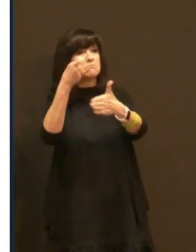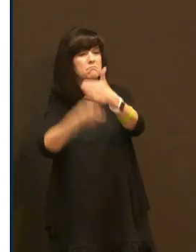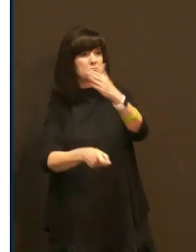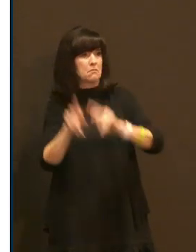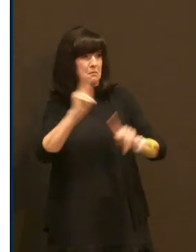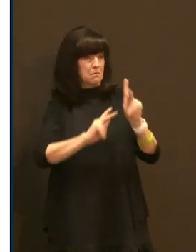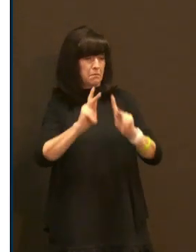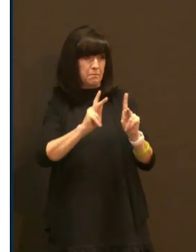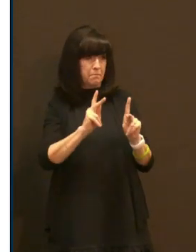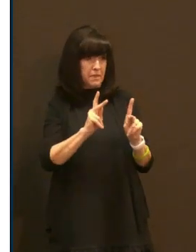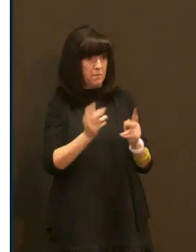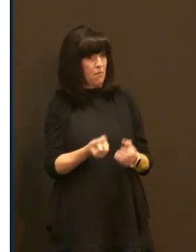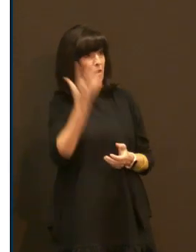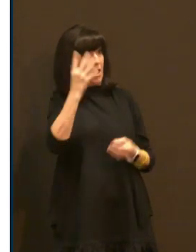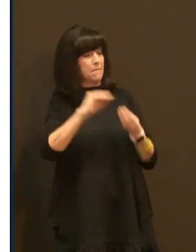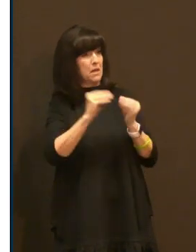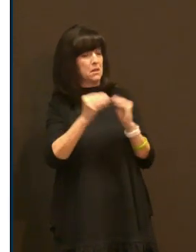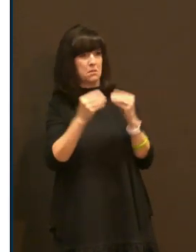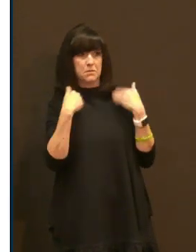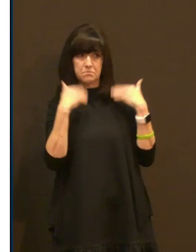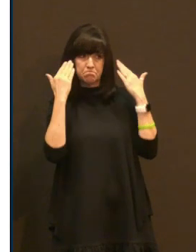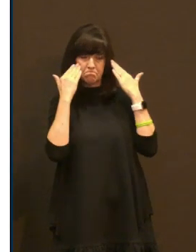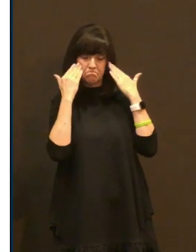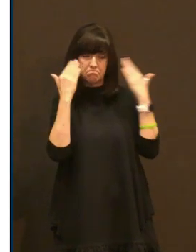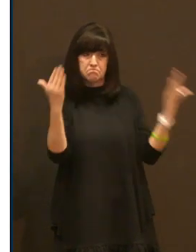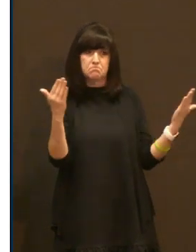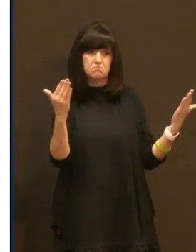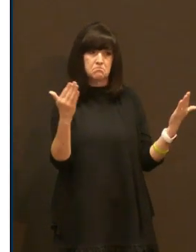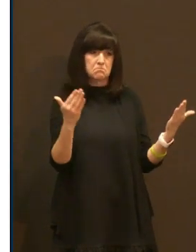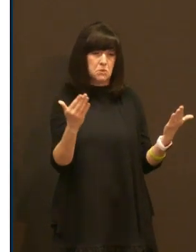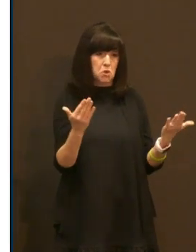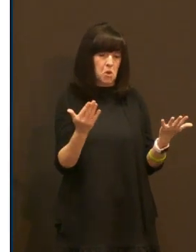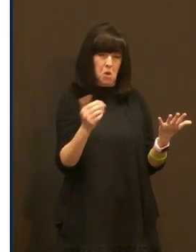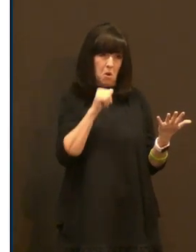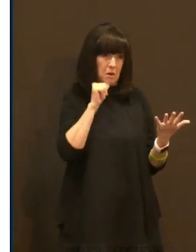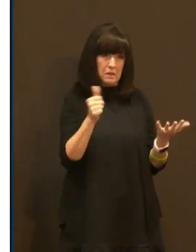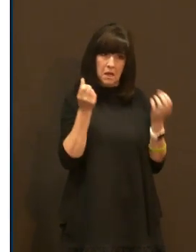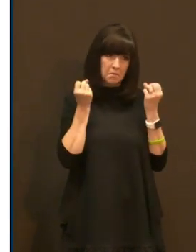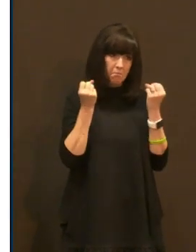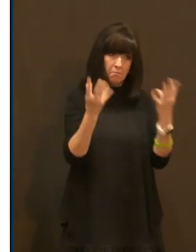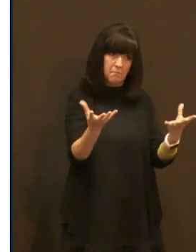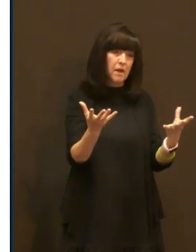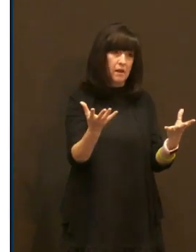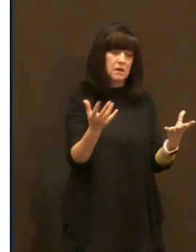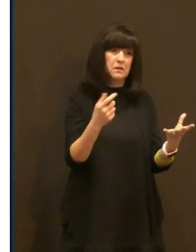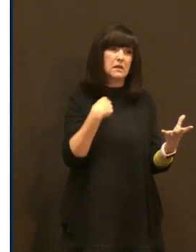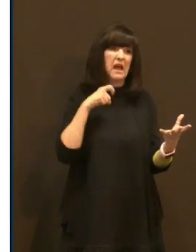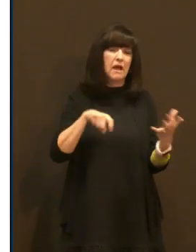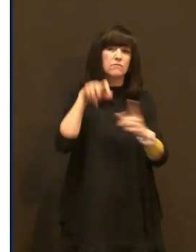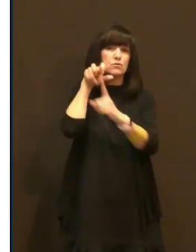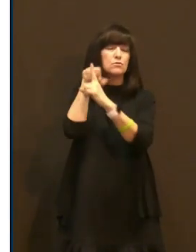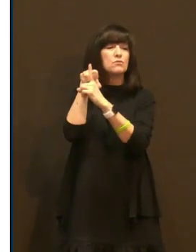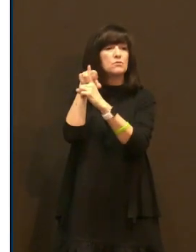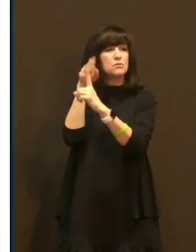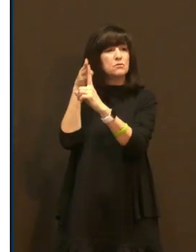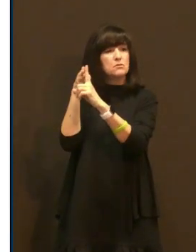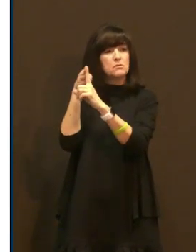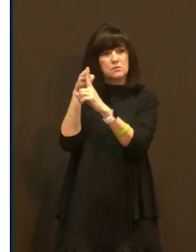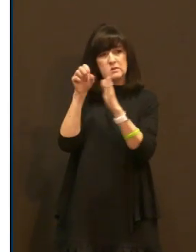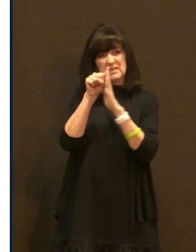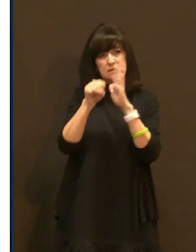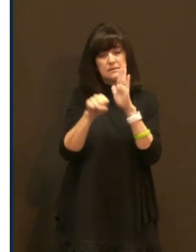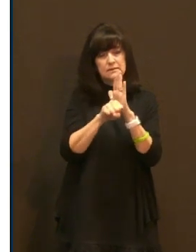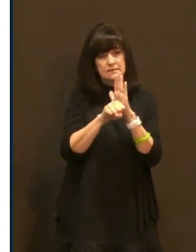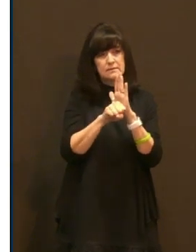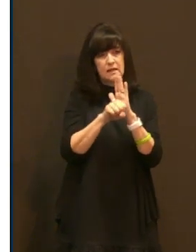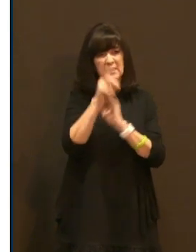have, but not a lot. That's something that can be referred to Delaware State Police, the Attorney General's office, or local